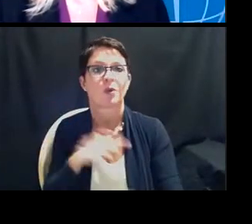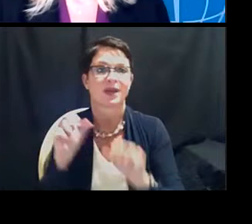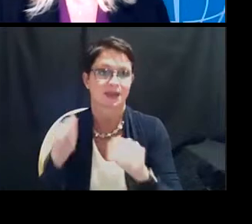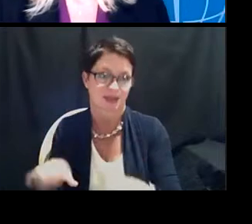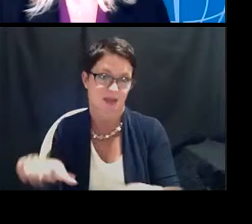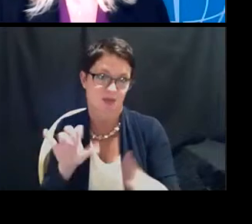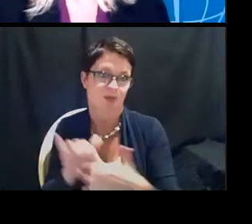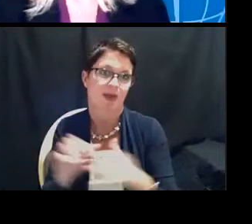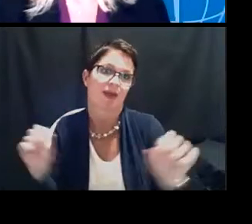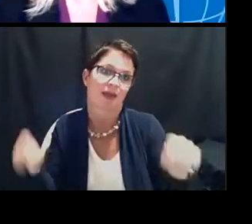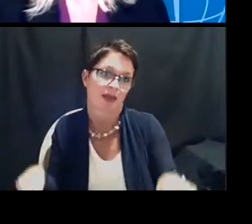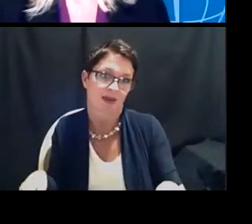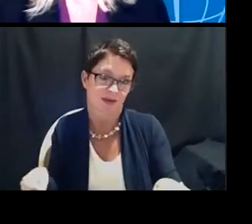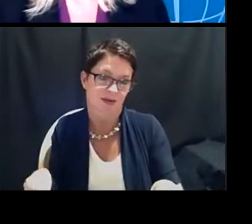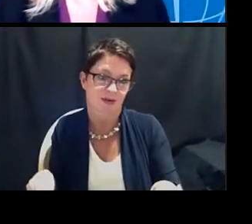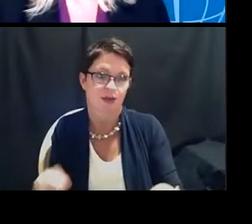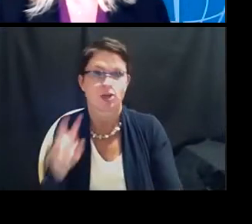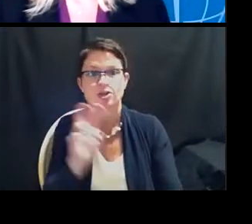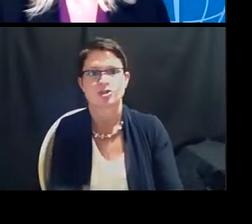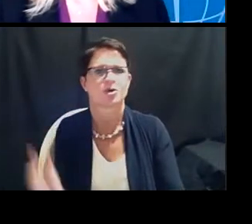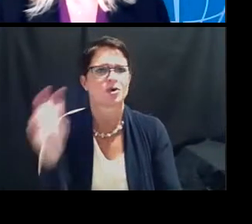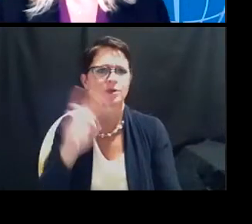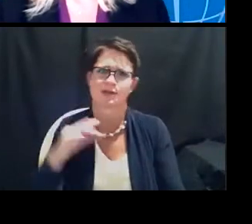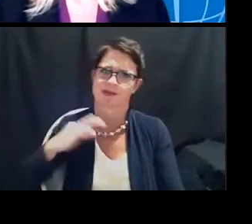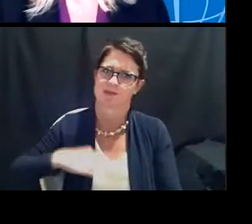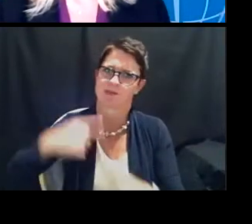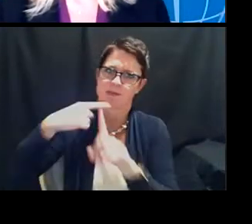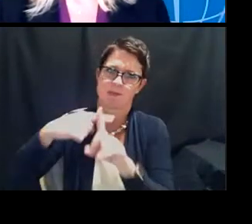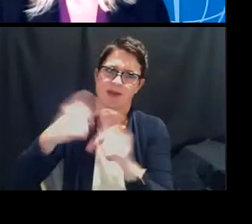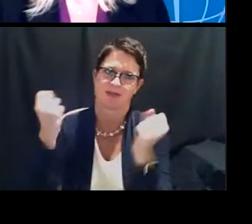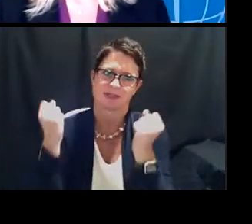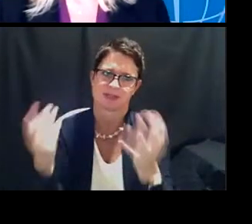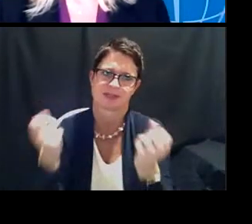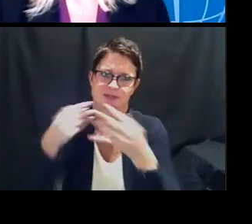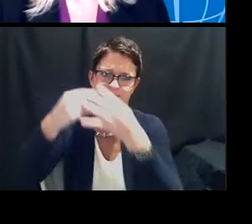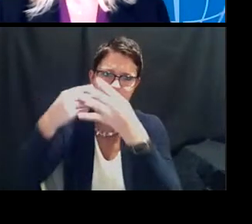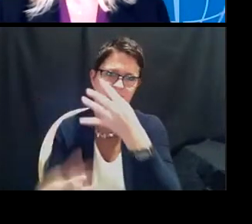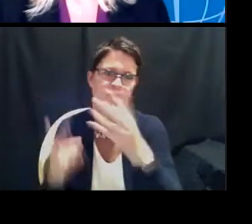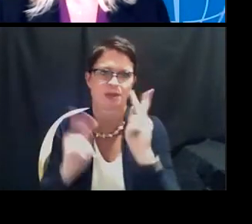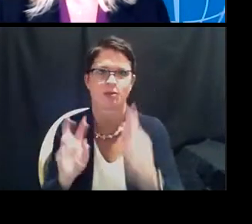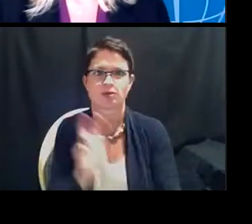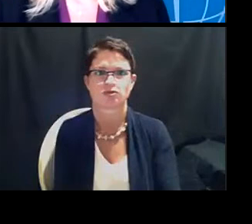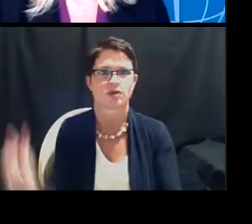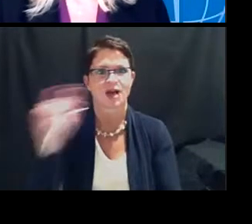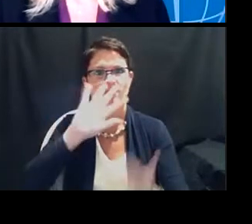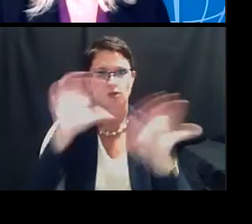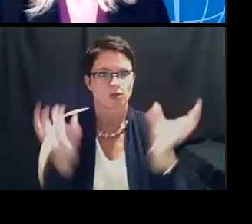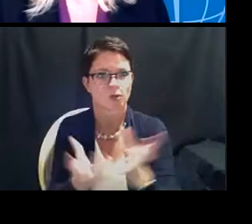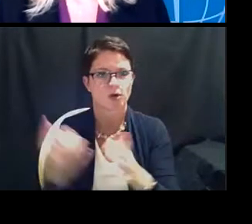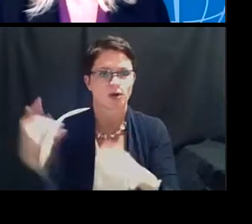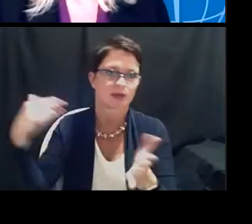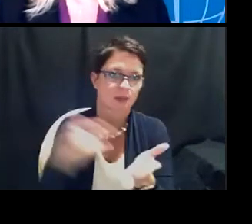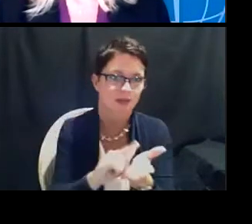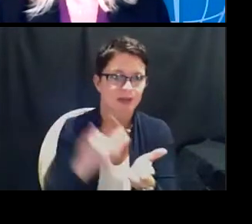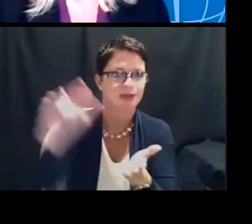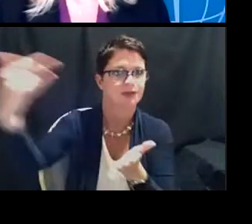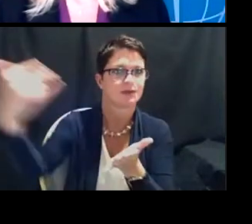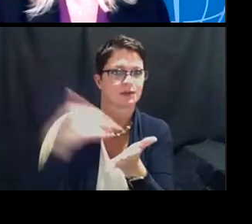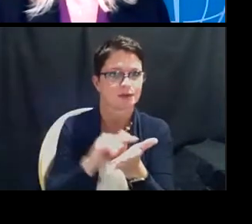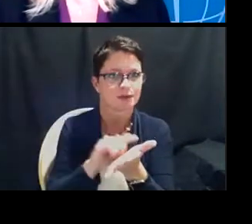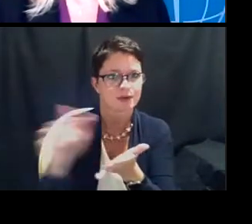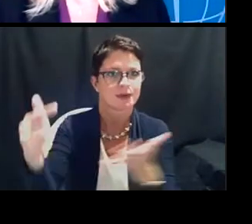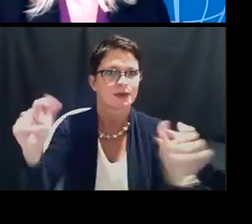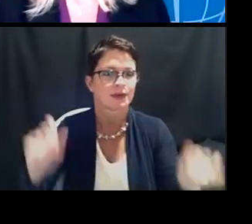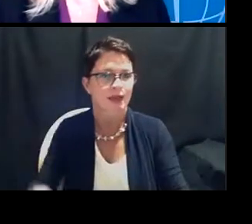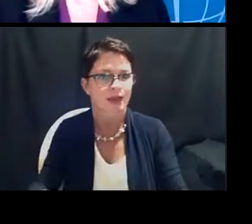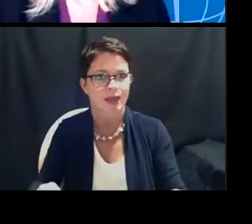that. Tourism benefits for people who travel around the world, being able to come in, and either way they go,